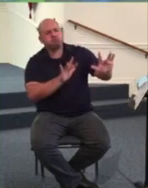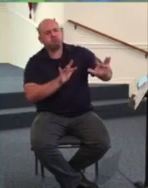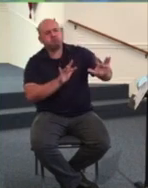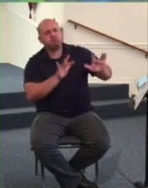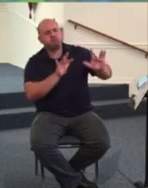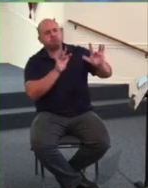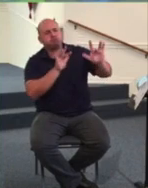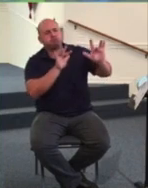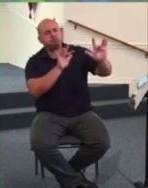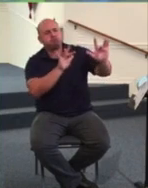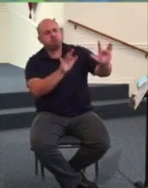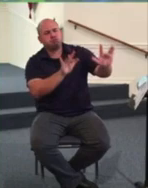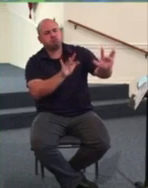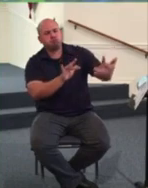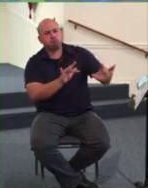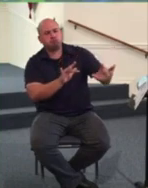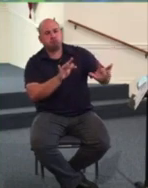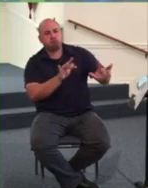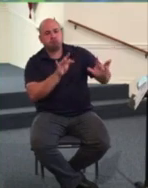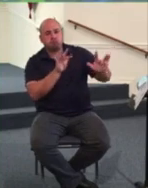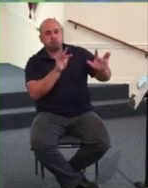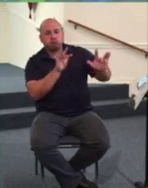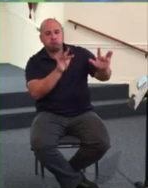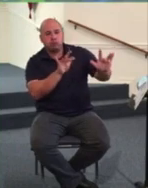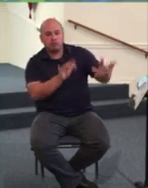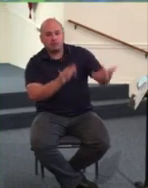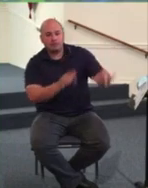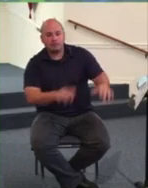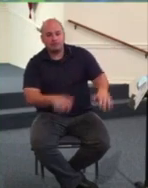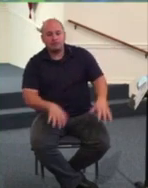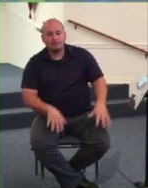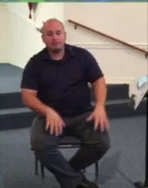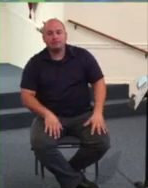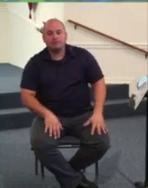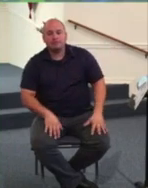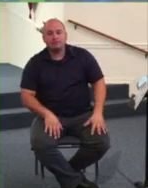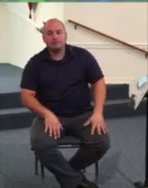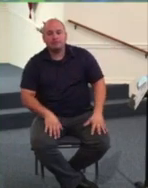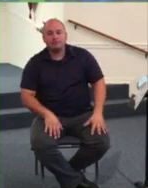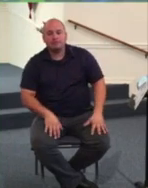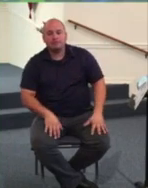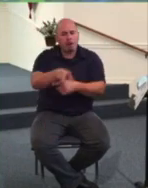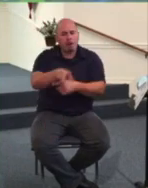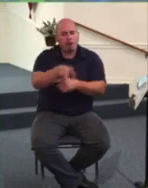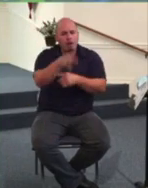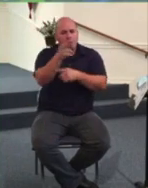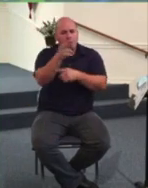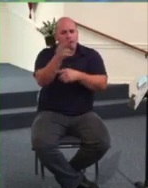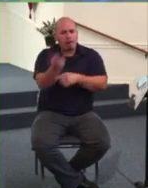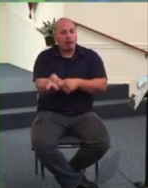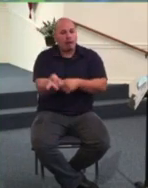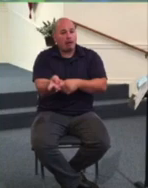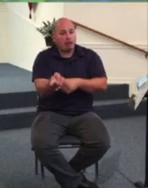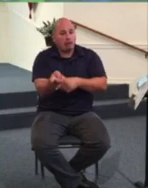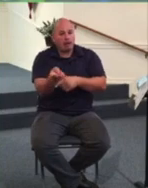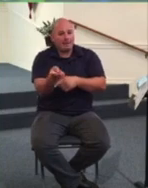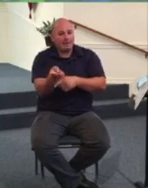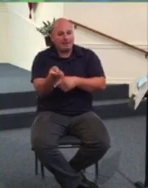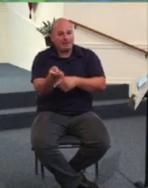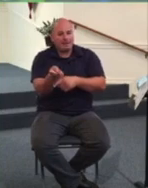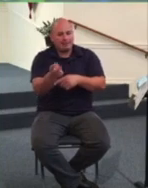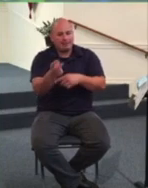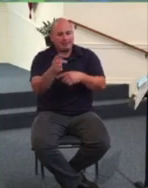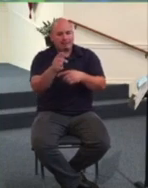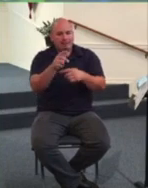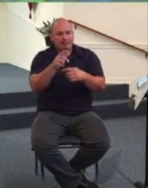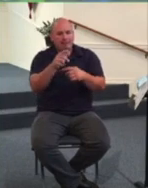Well, everything's upside down here. The poor are blessed, but not the rich. The hungry will be filled, but the well-fed will go hungry.